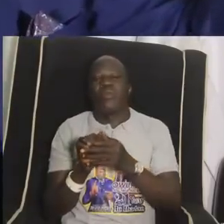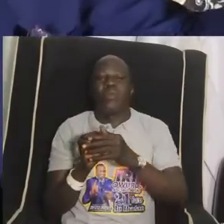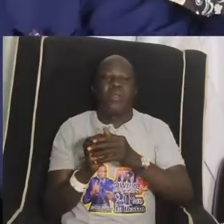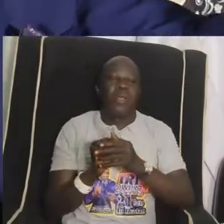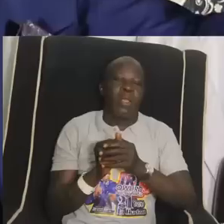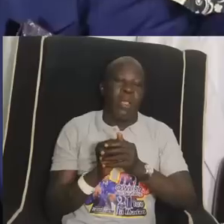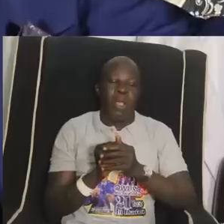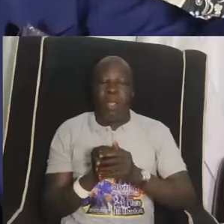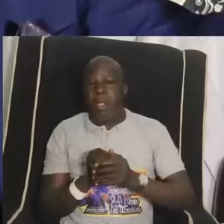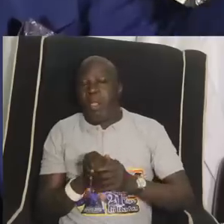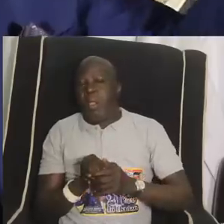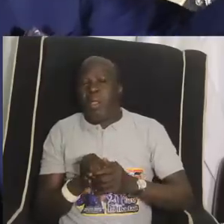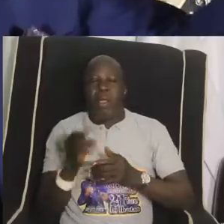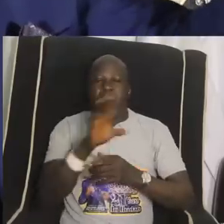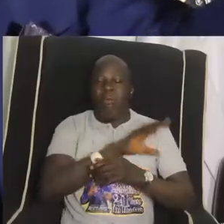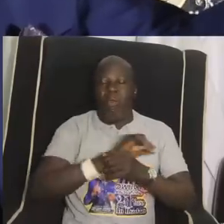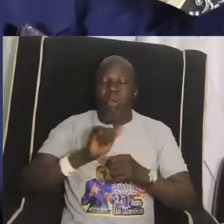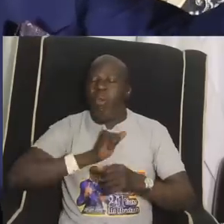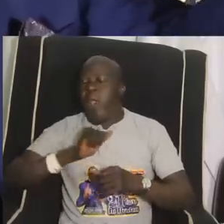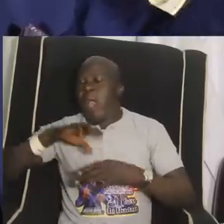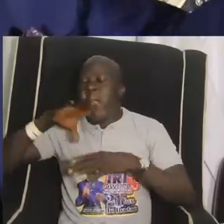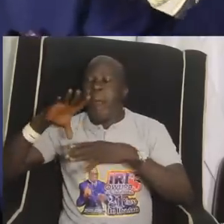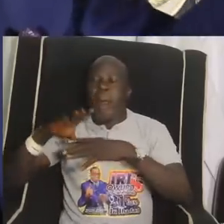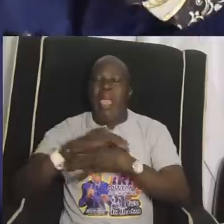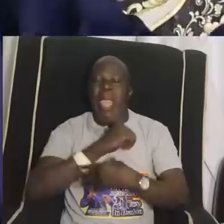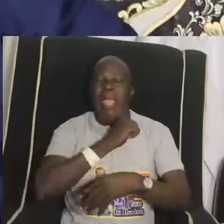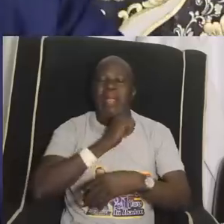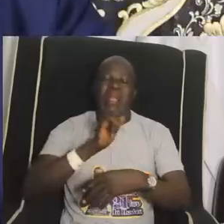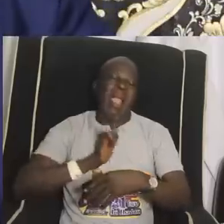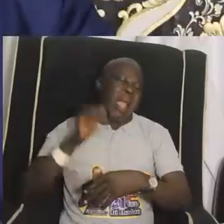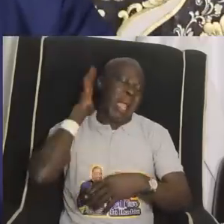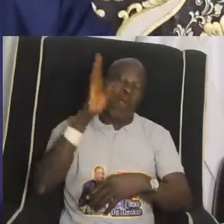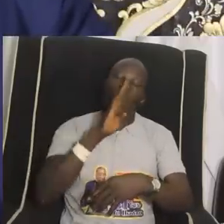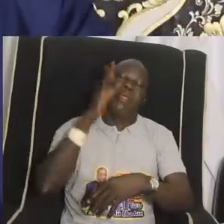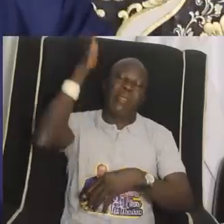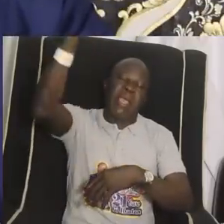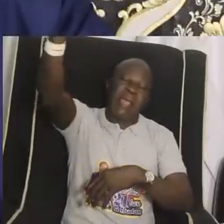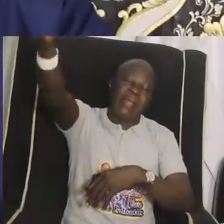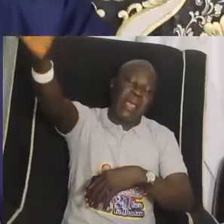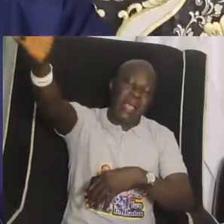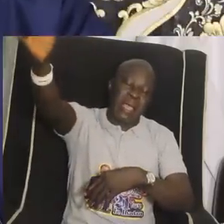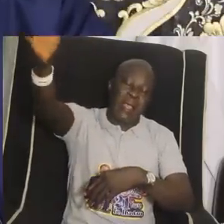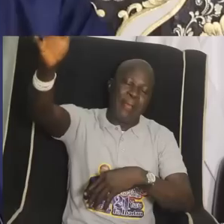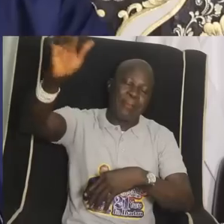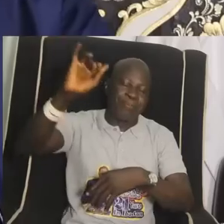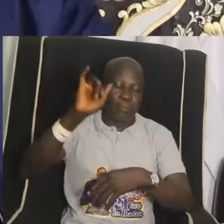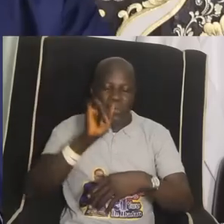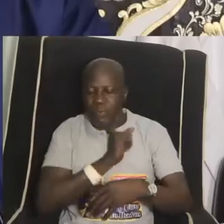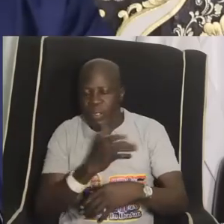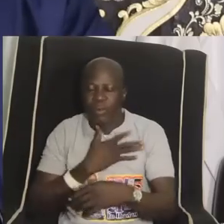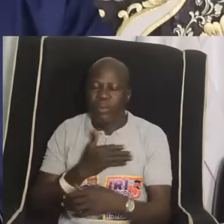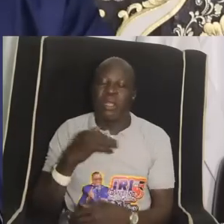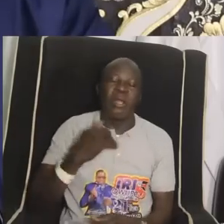the deck. Colorful. I'm bright. I'm on the deck.